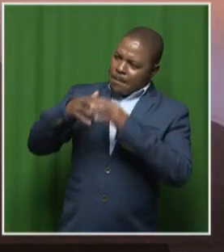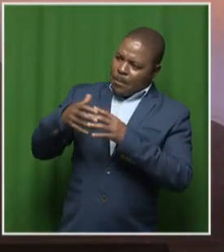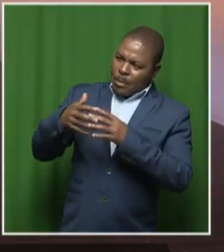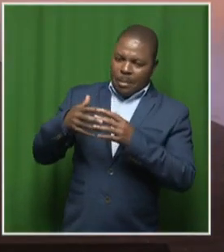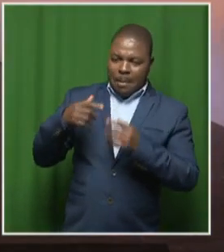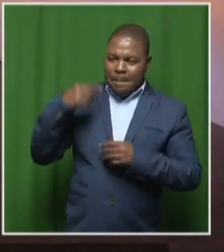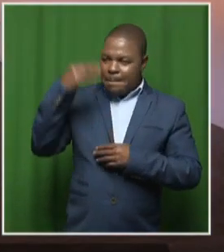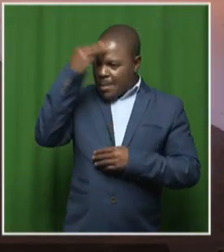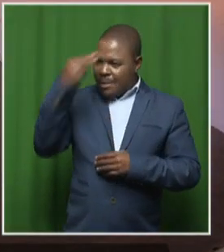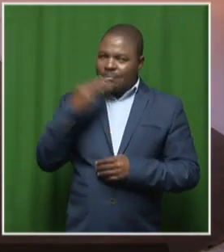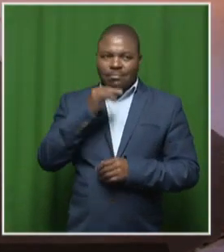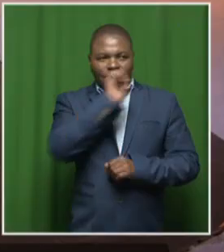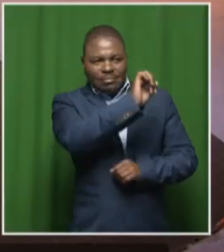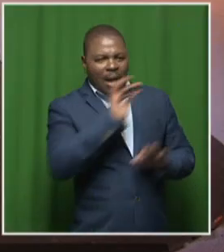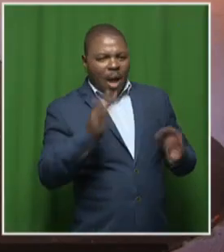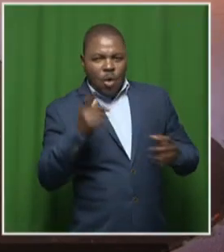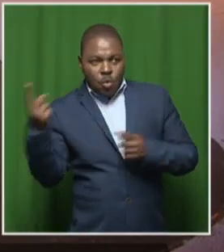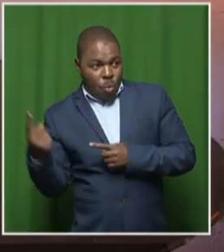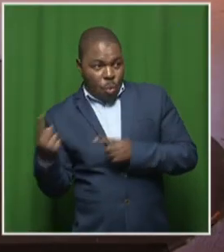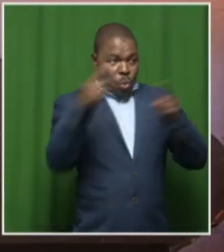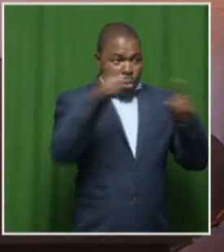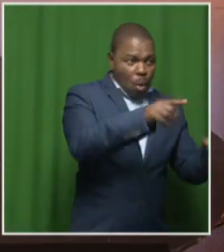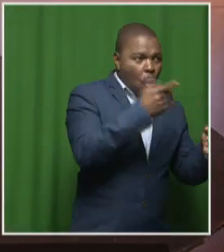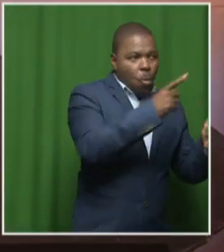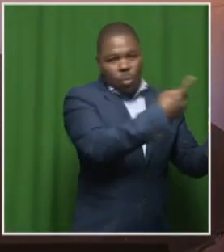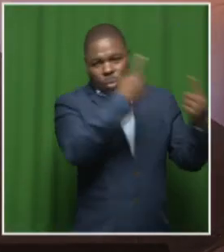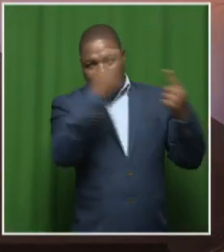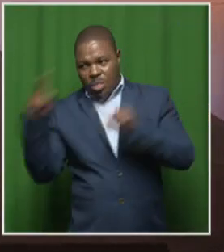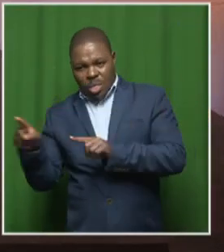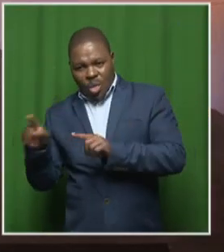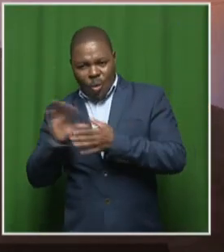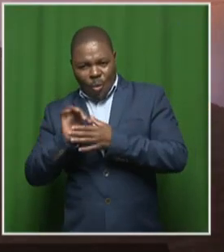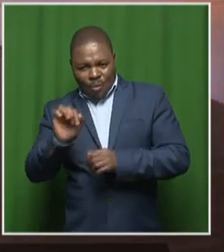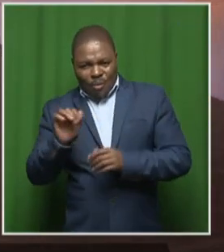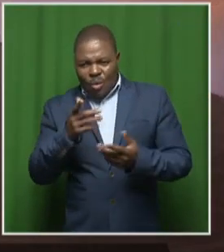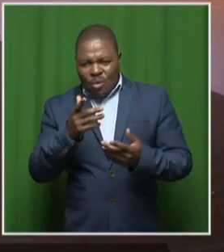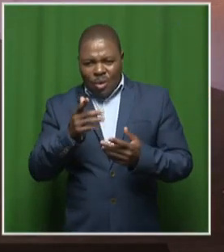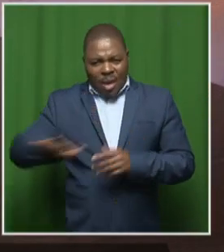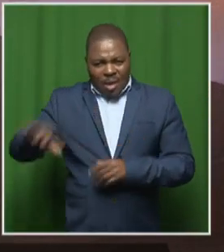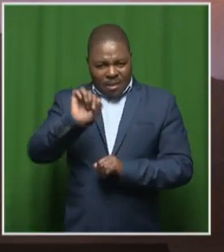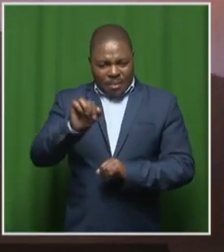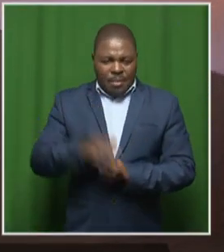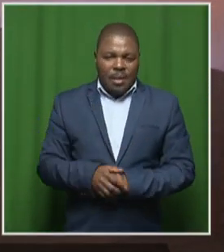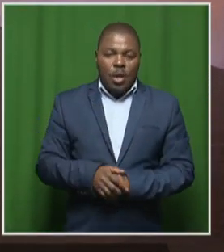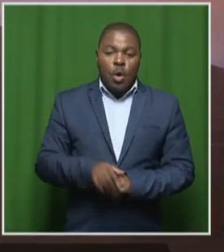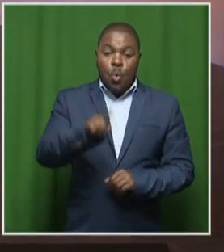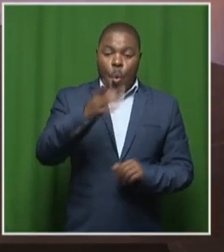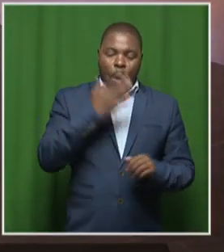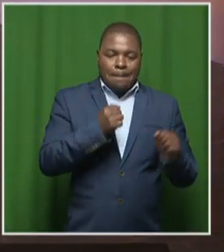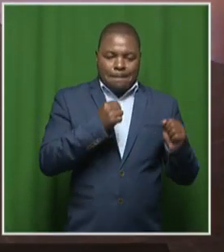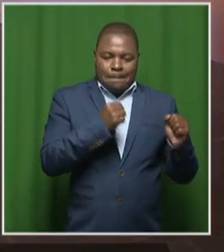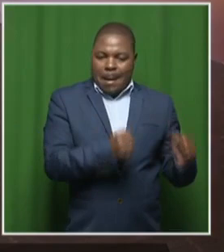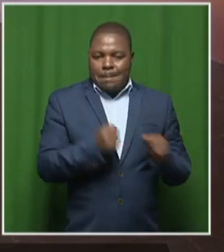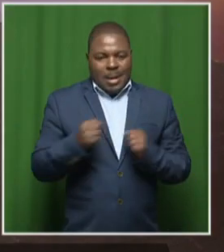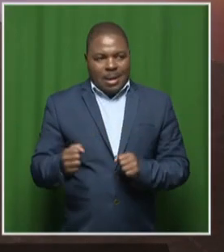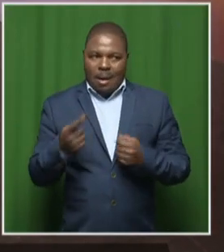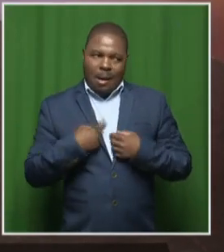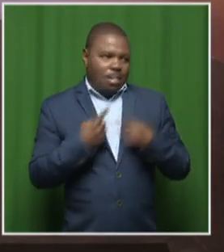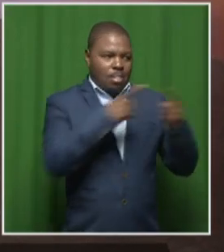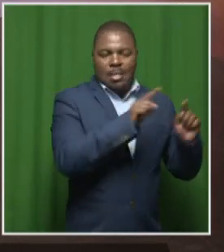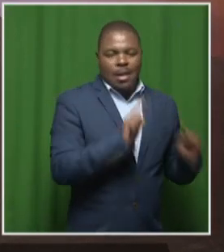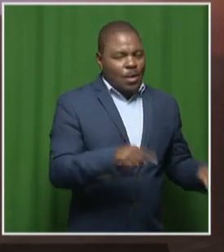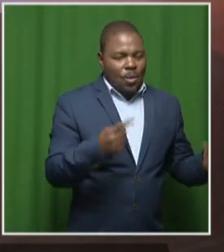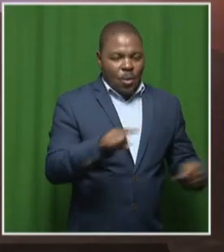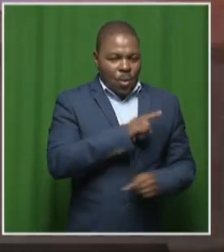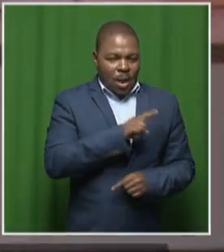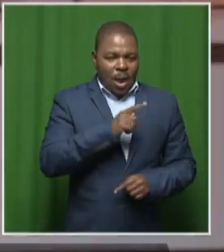you, do you come to them or they come to you? How does that work? If you're asking for a permanent one, I can't come to you because it's going to take